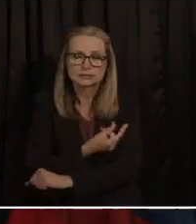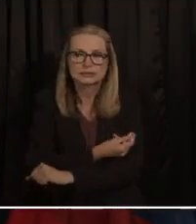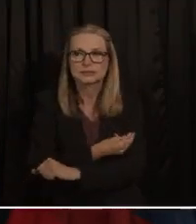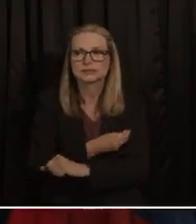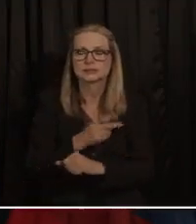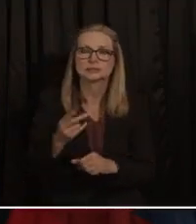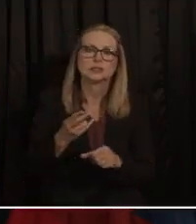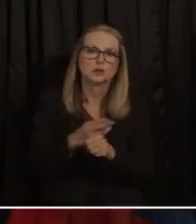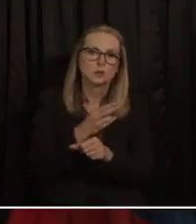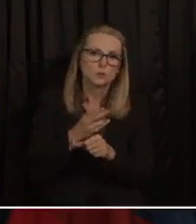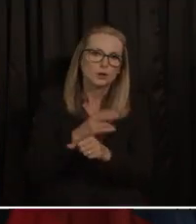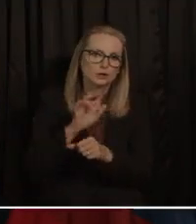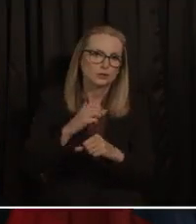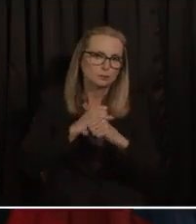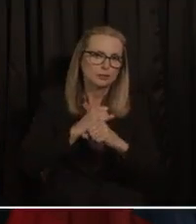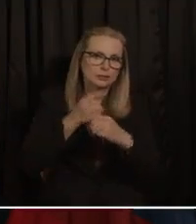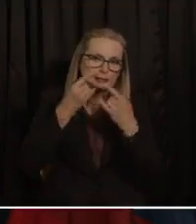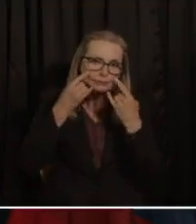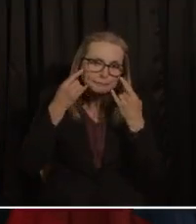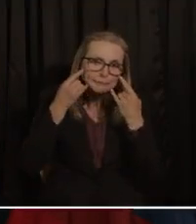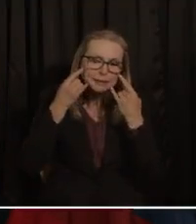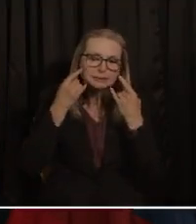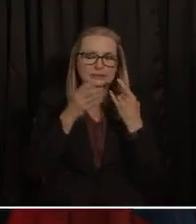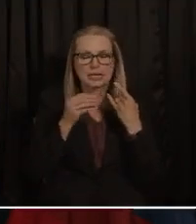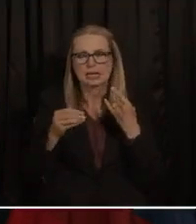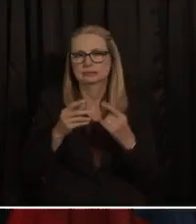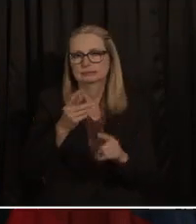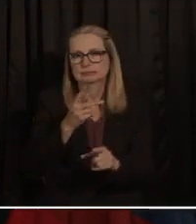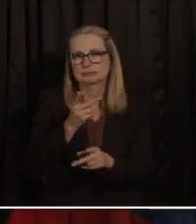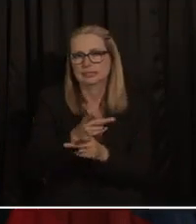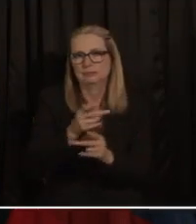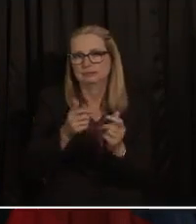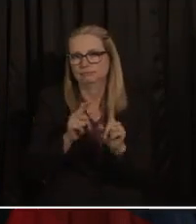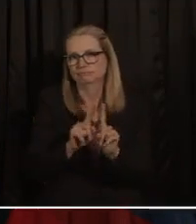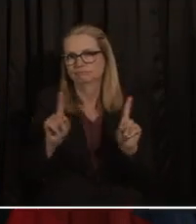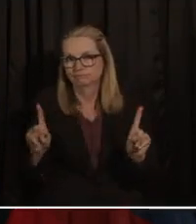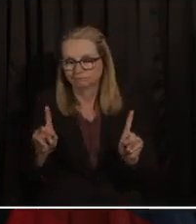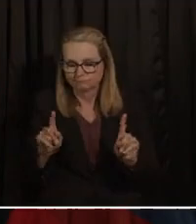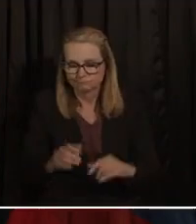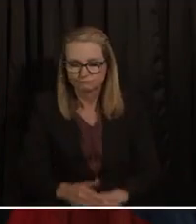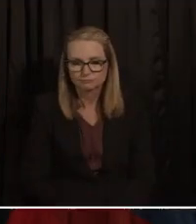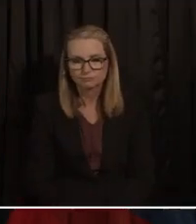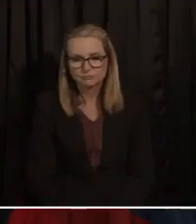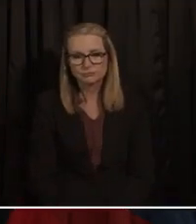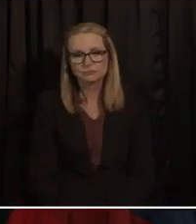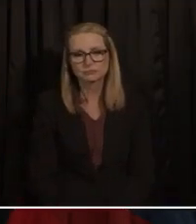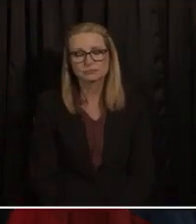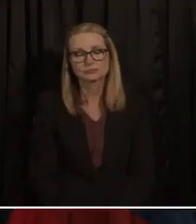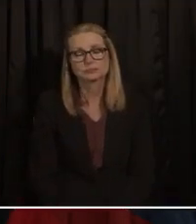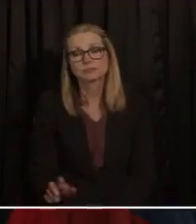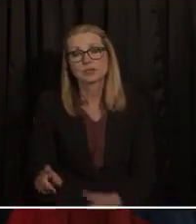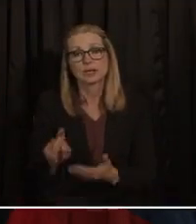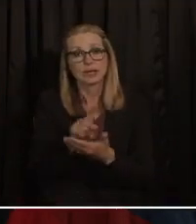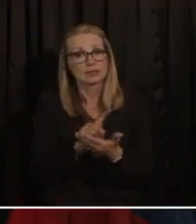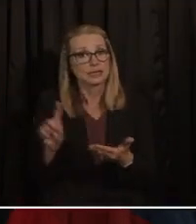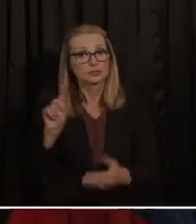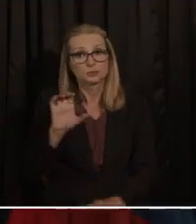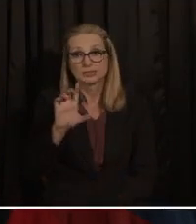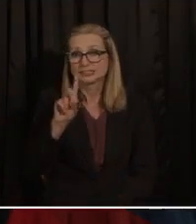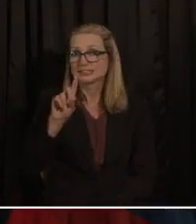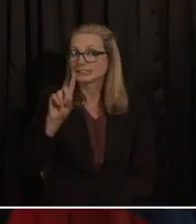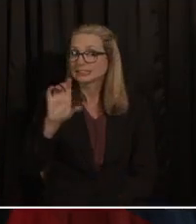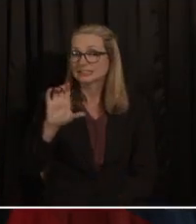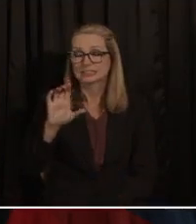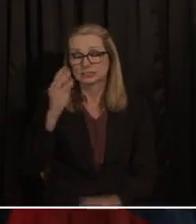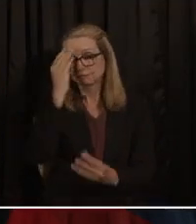others, like masks and social distancing. Last week, we got very exciting news from the CDC and FDA around